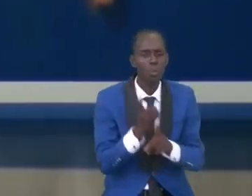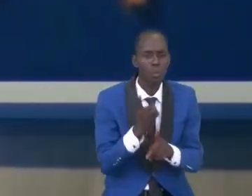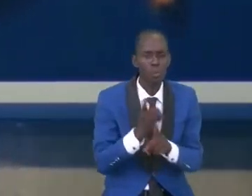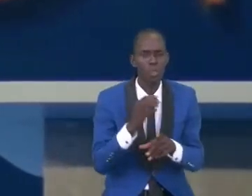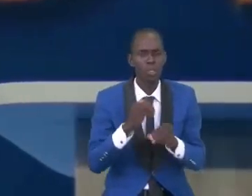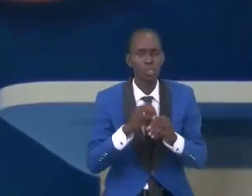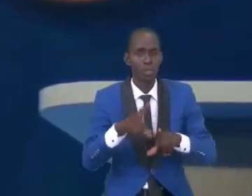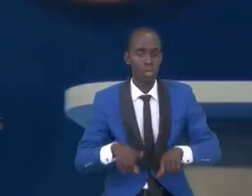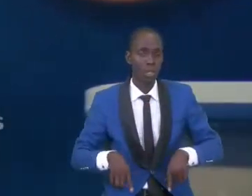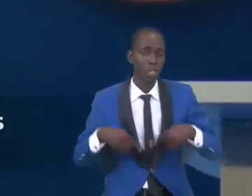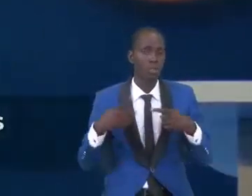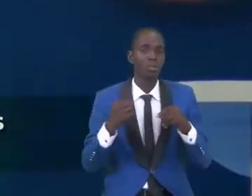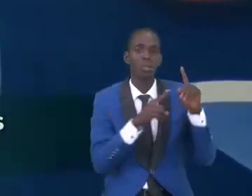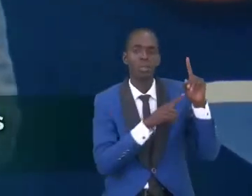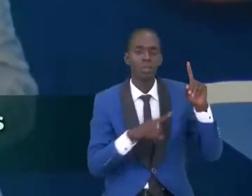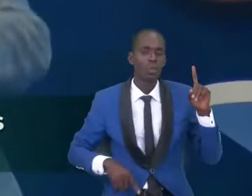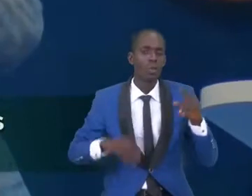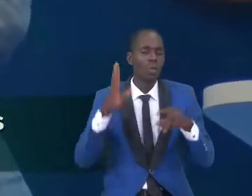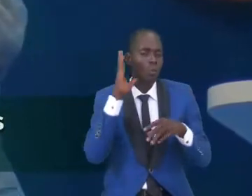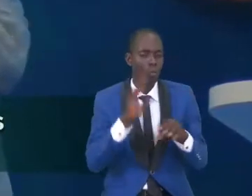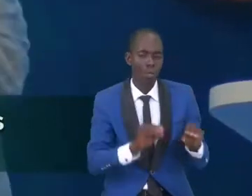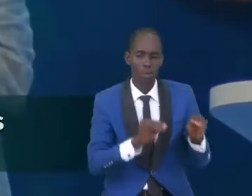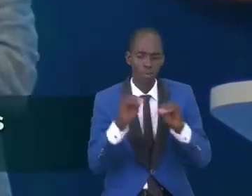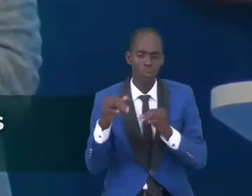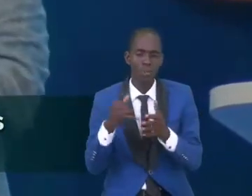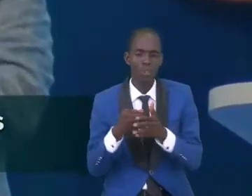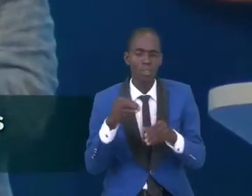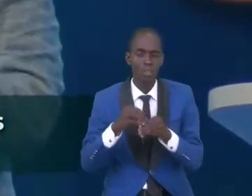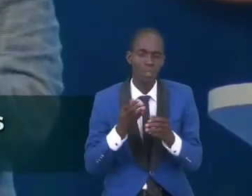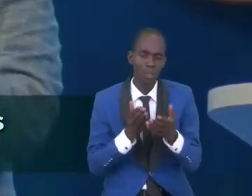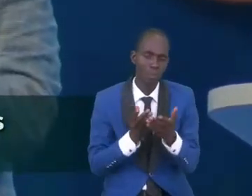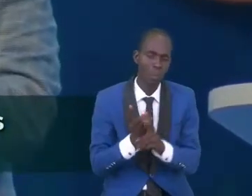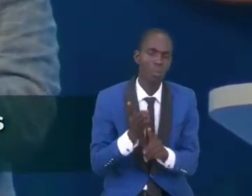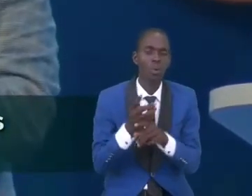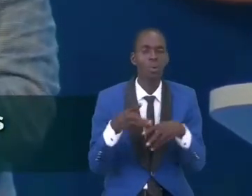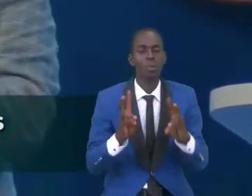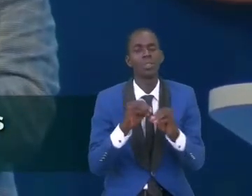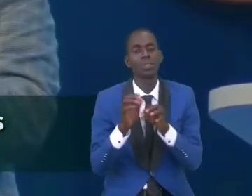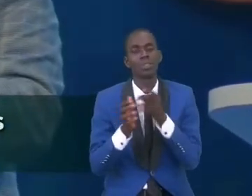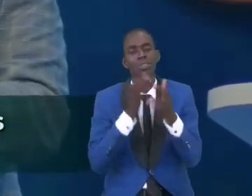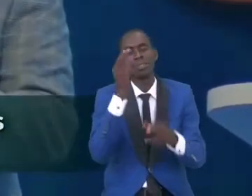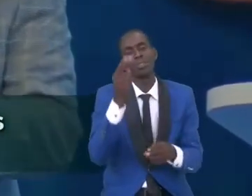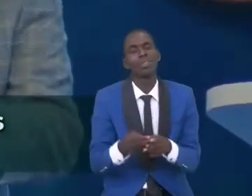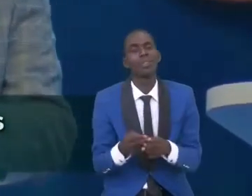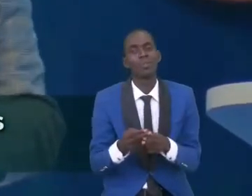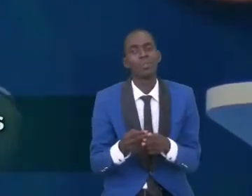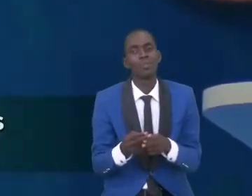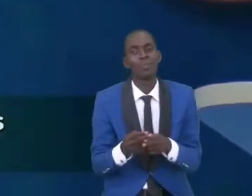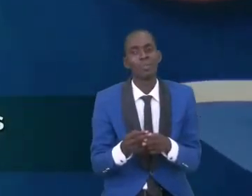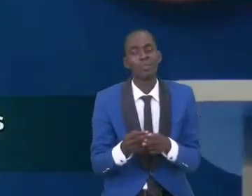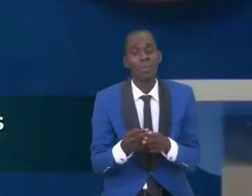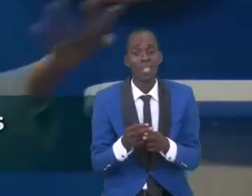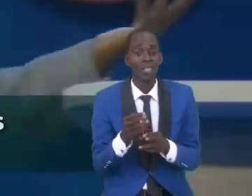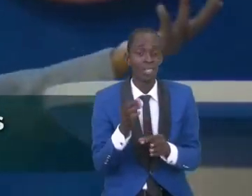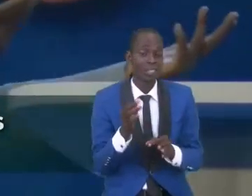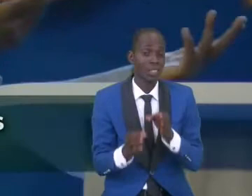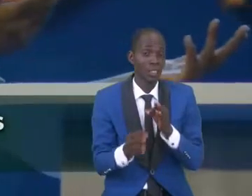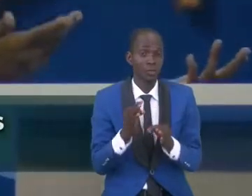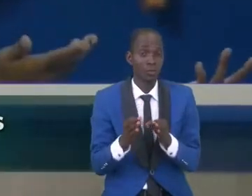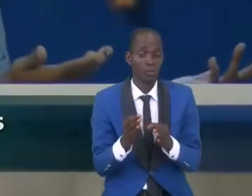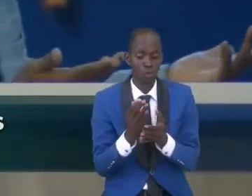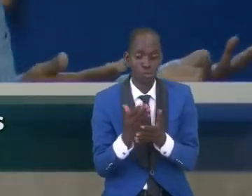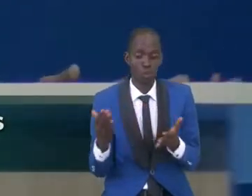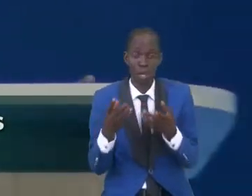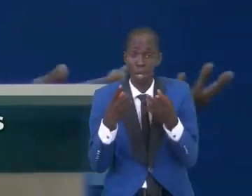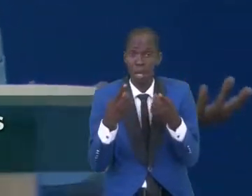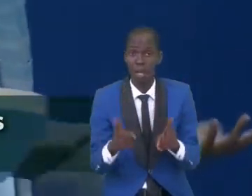life, the Lord will put it the right side up. If something